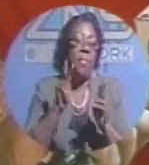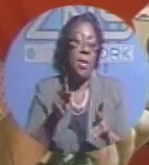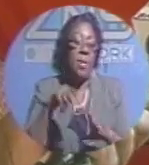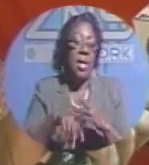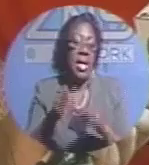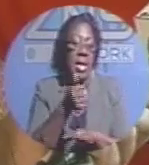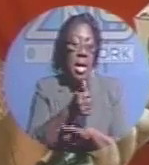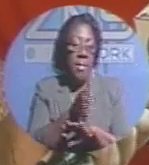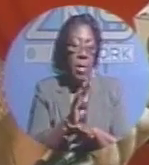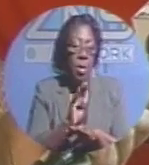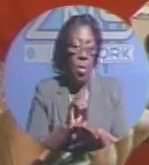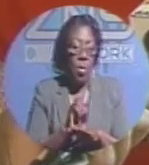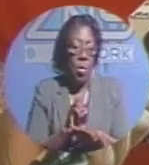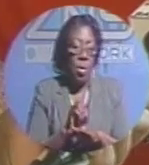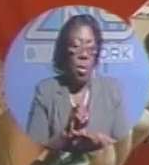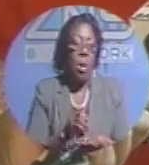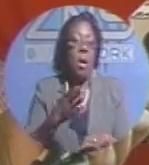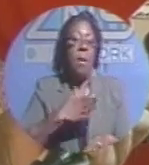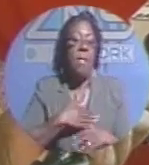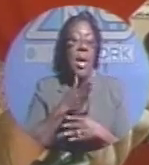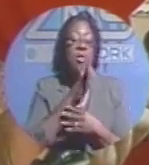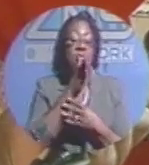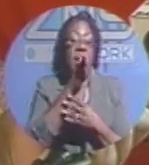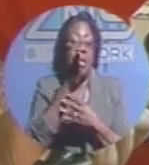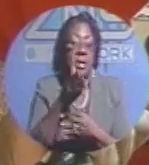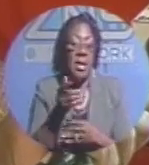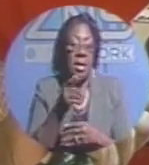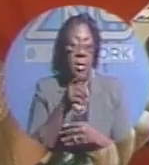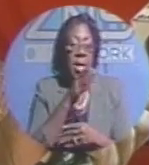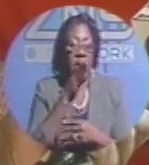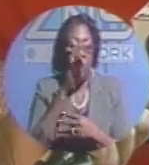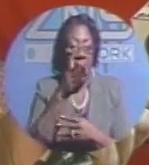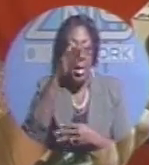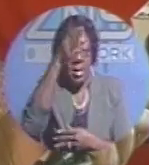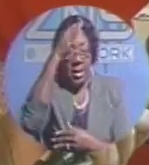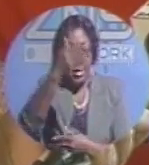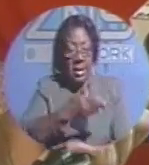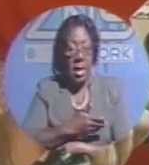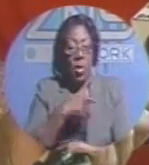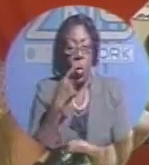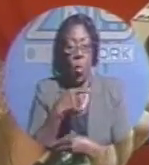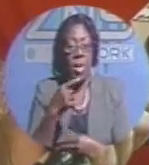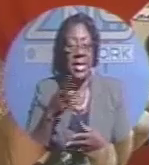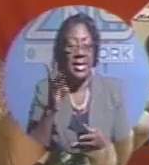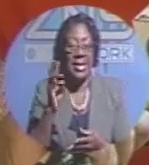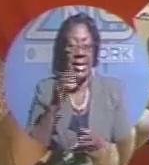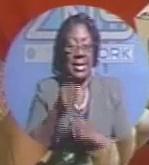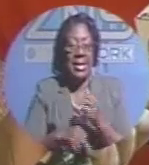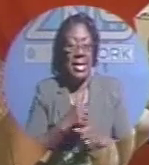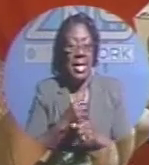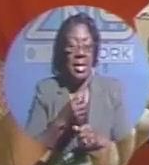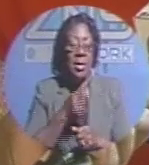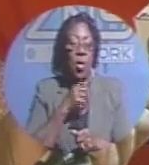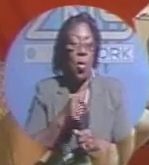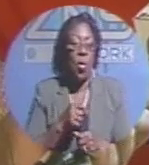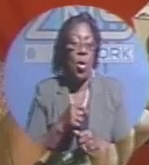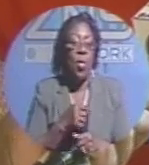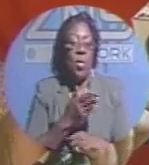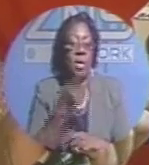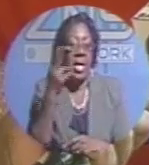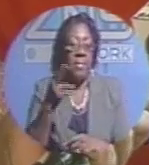who is 6 years old, has been up here campaigning with me. And what is